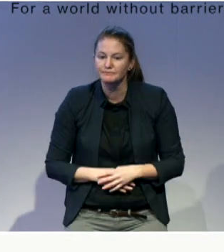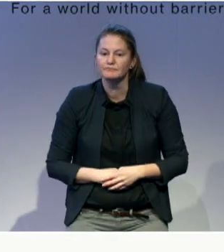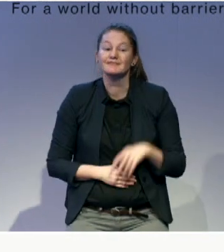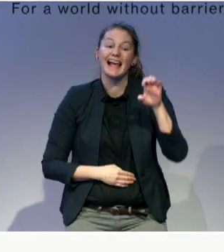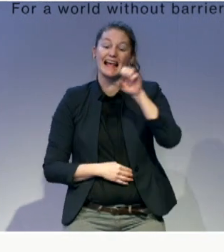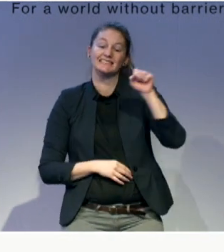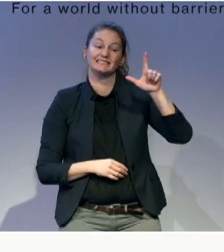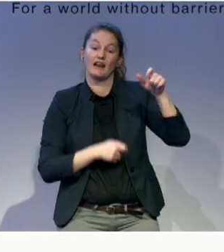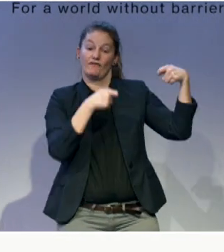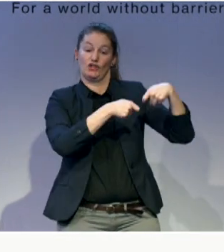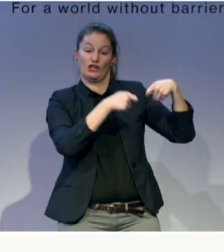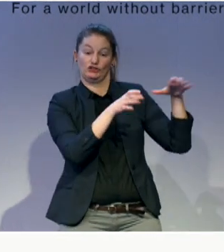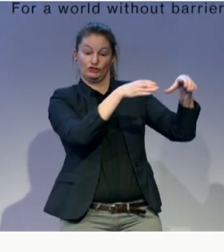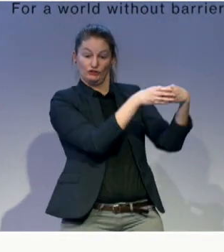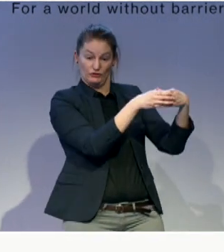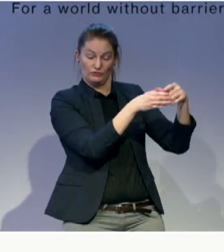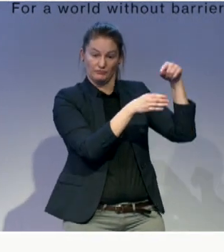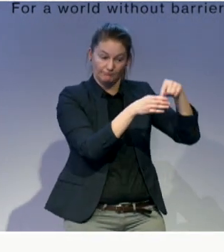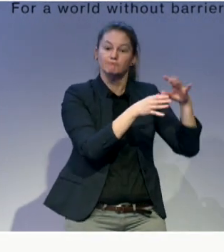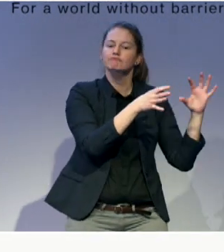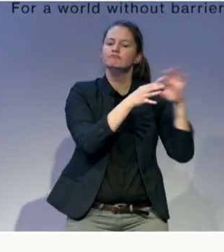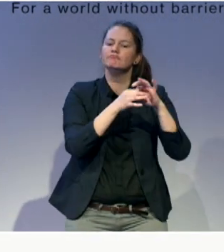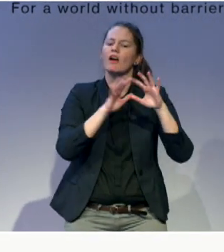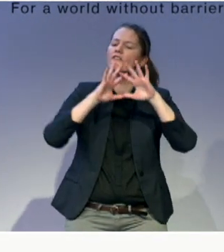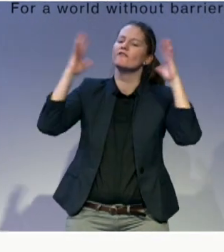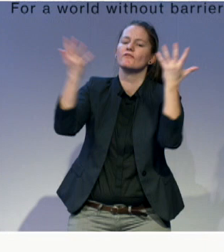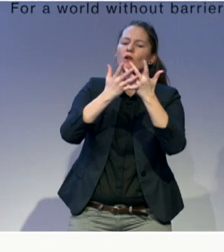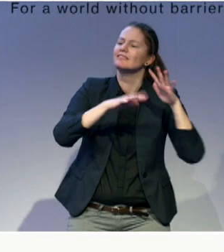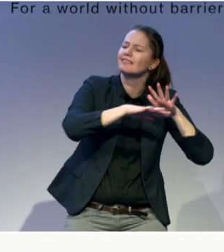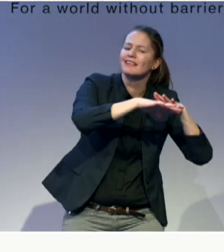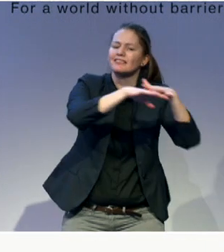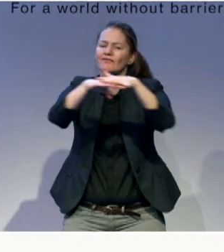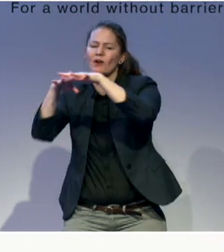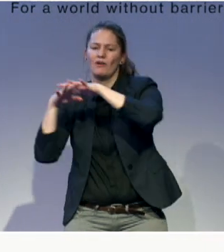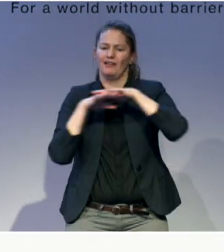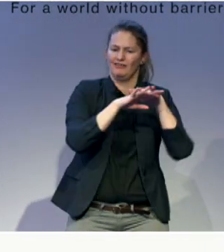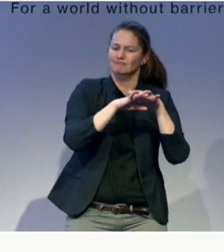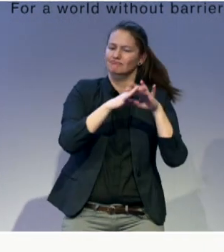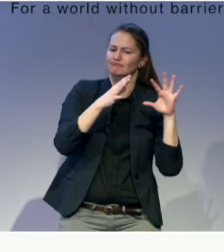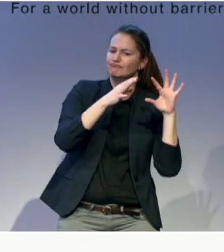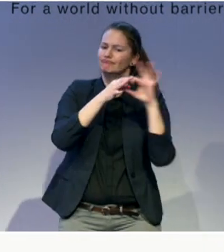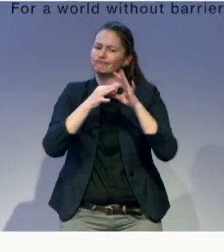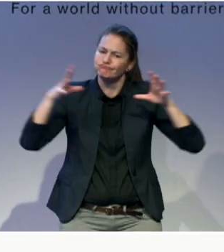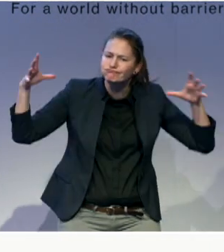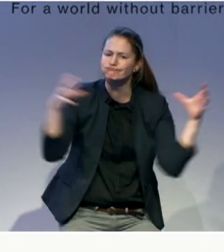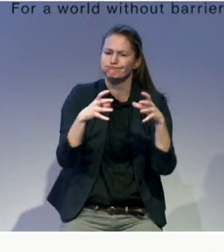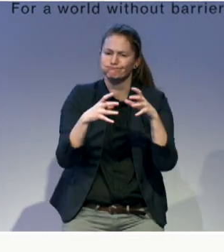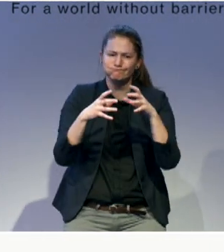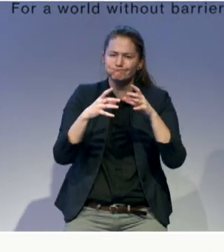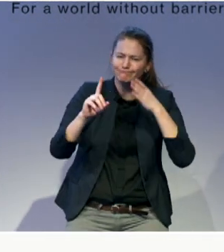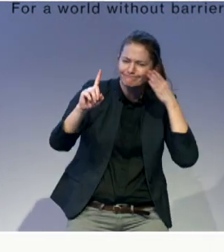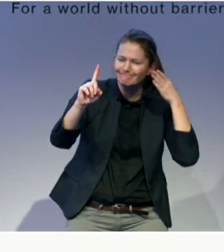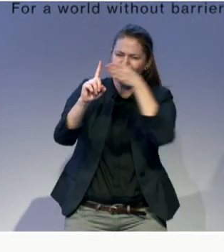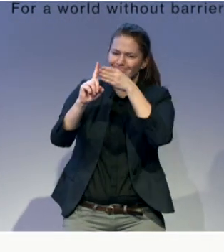first impact transfer program in our field to globalize the most innovative